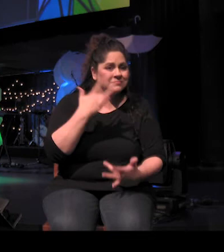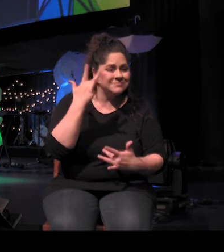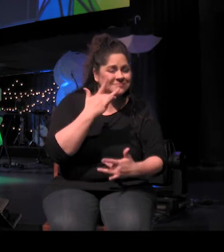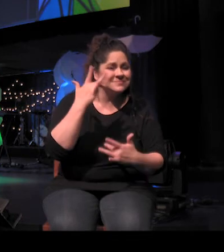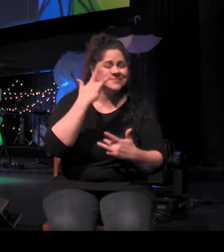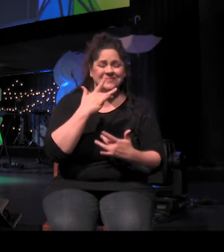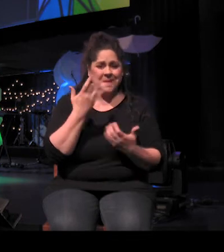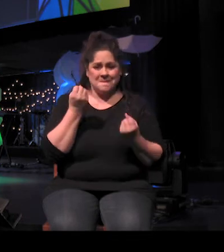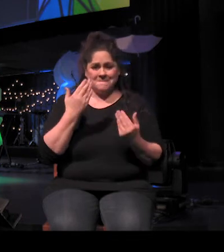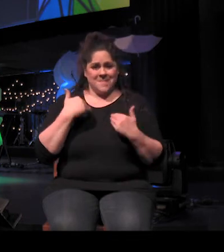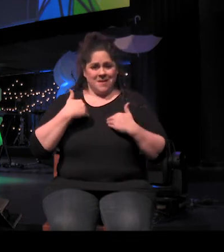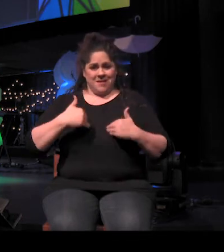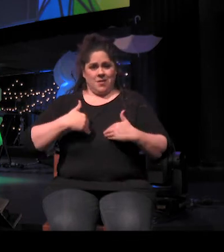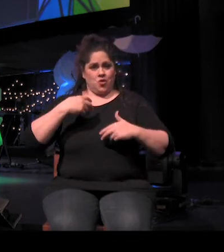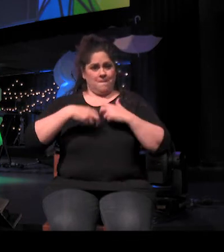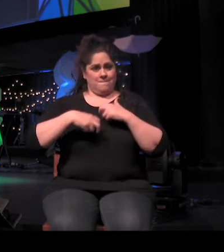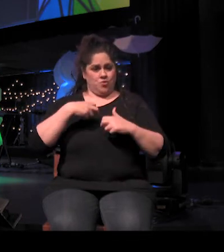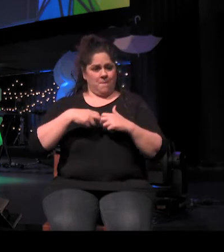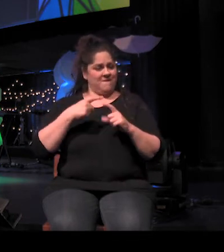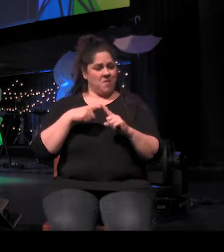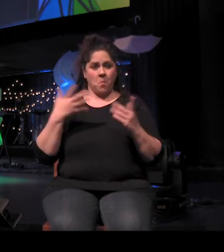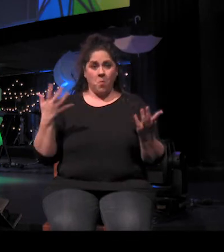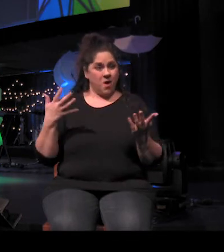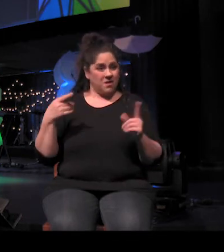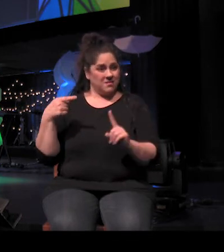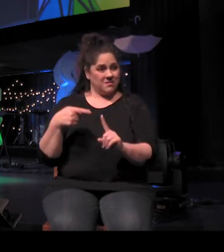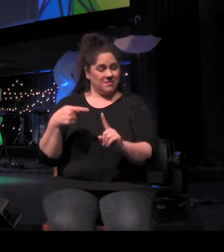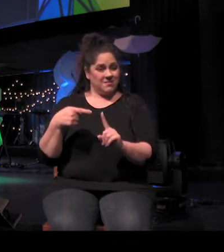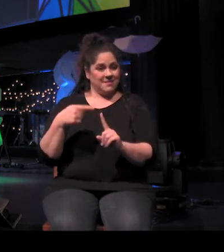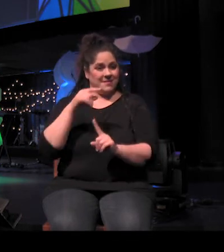So many health problems come from inflammation